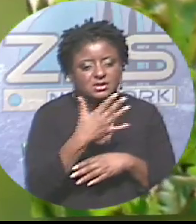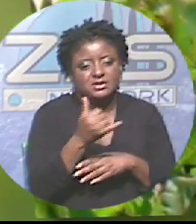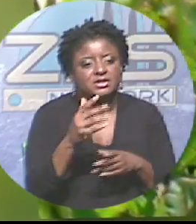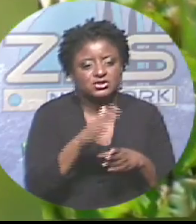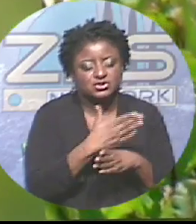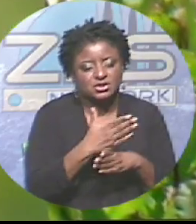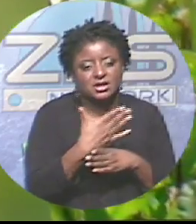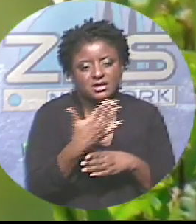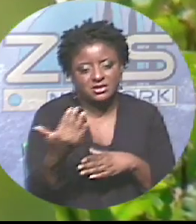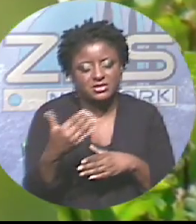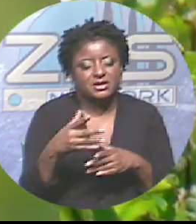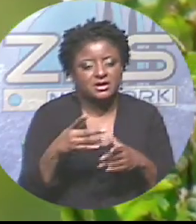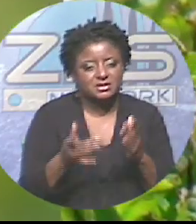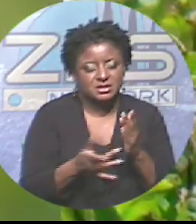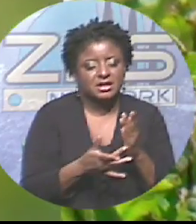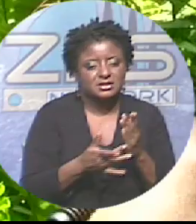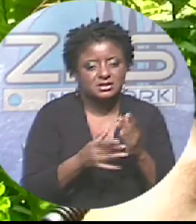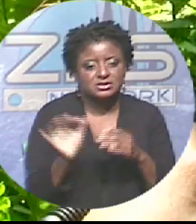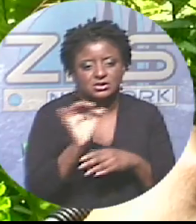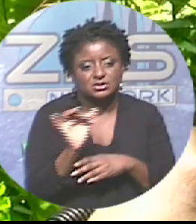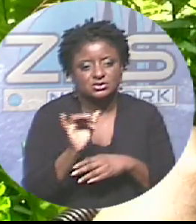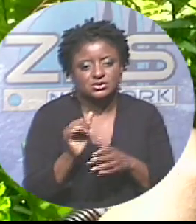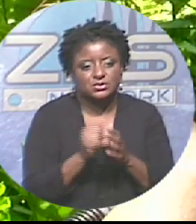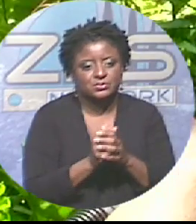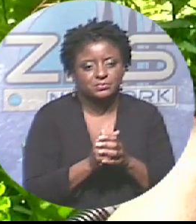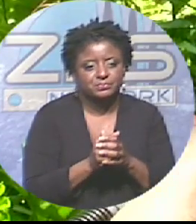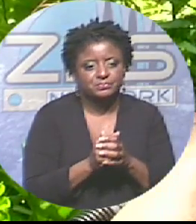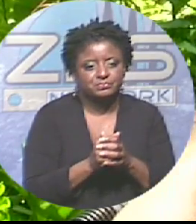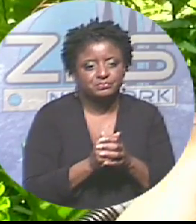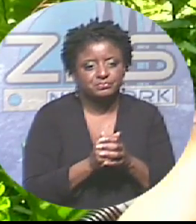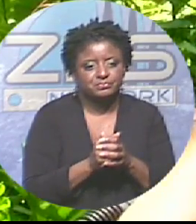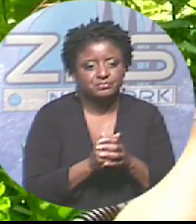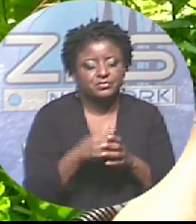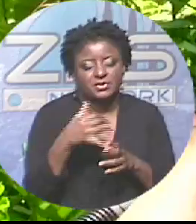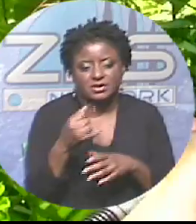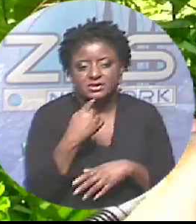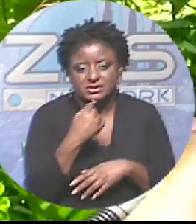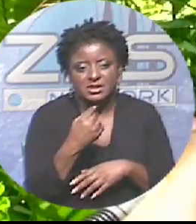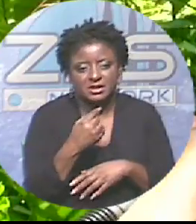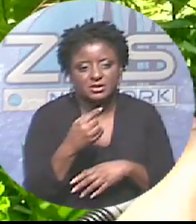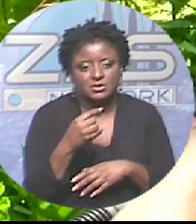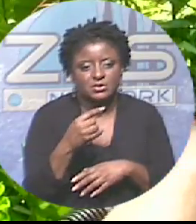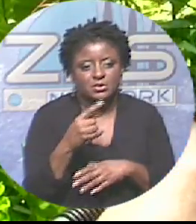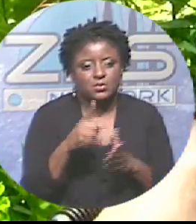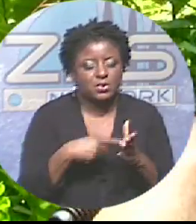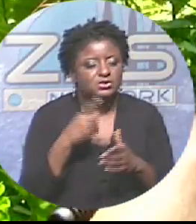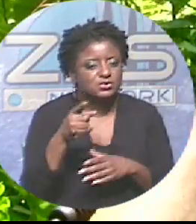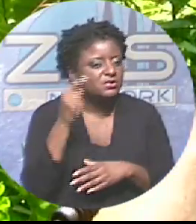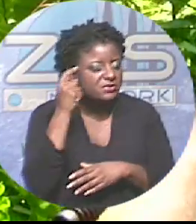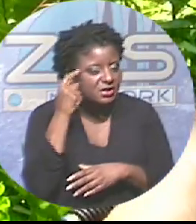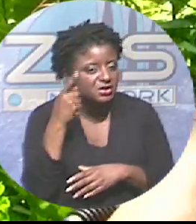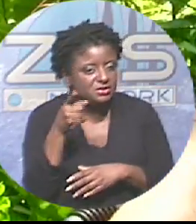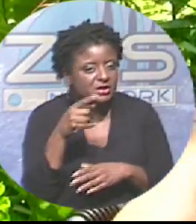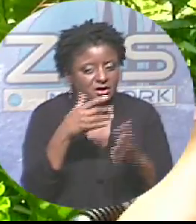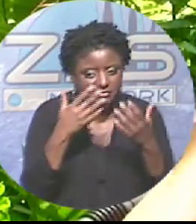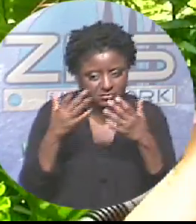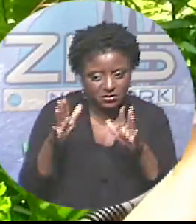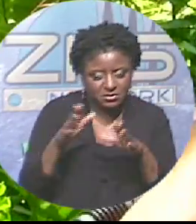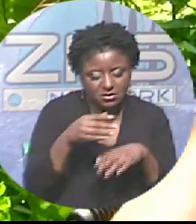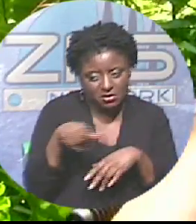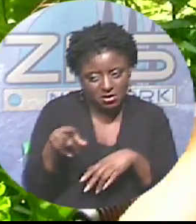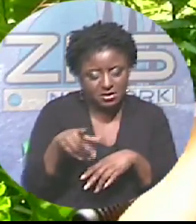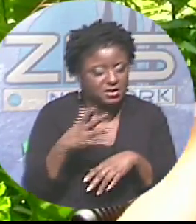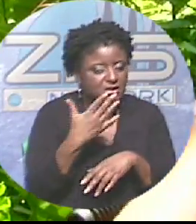them to help with our program as well. In Australia, have told us, well, once you think that you've gotten rid of them, there's actually no